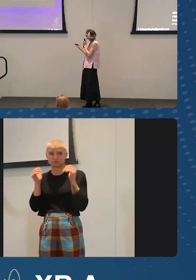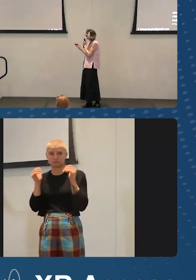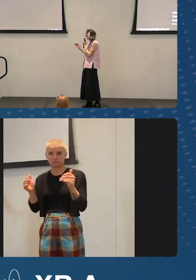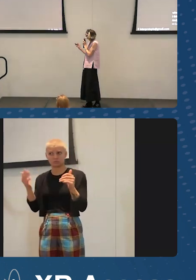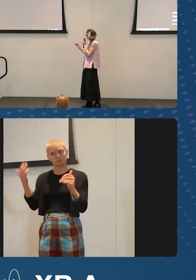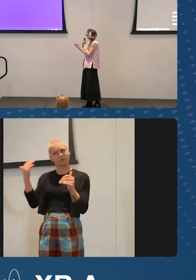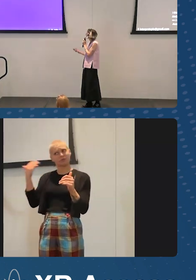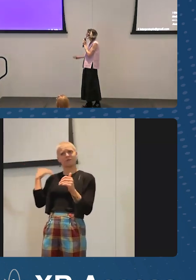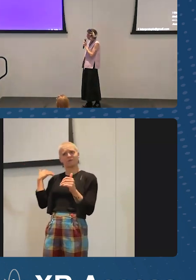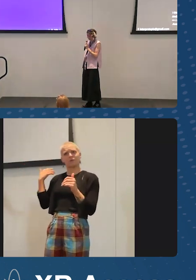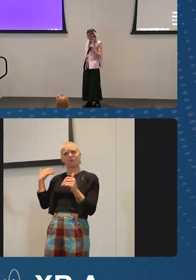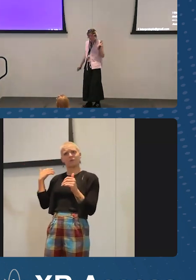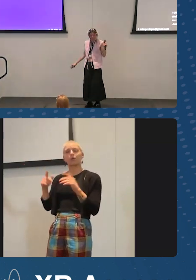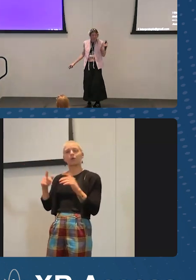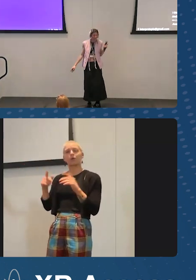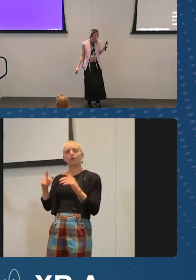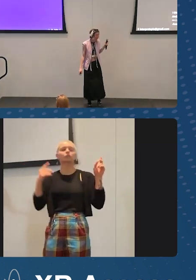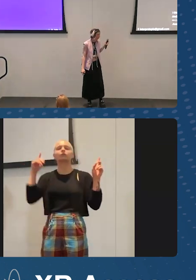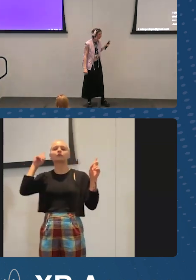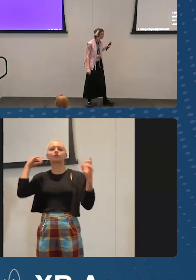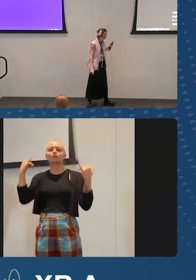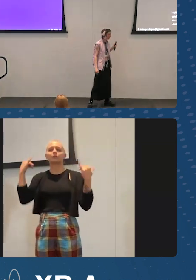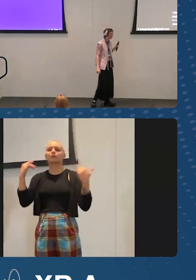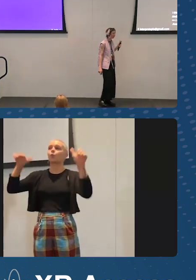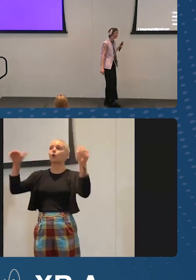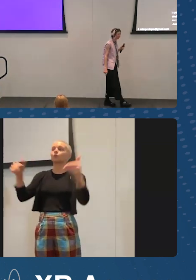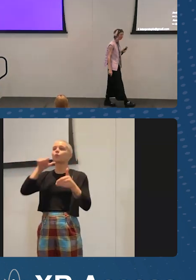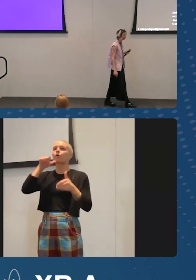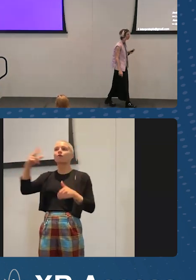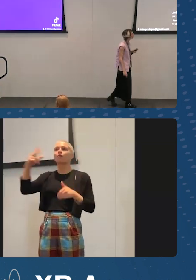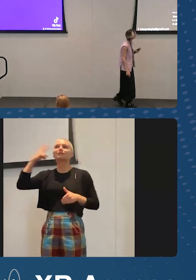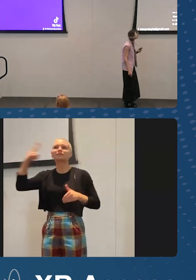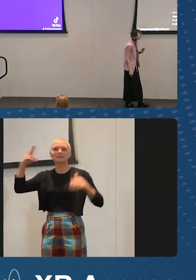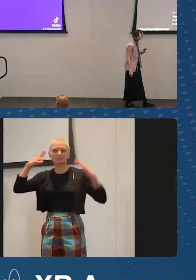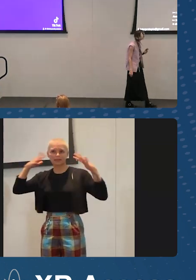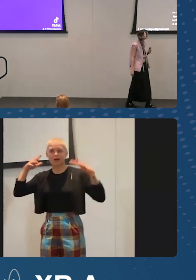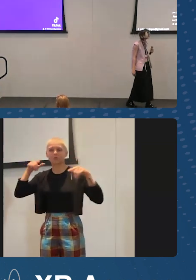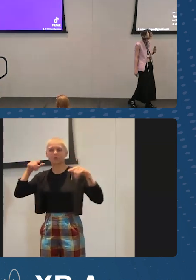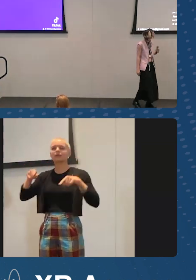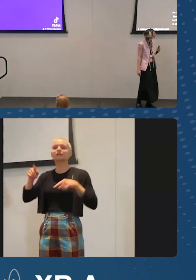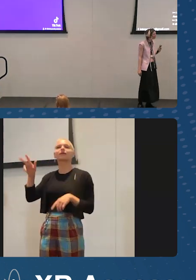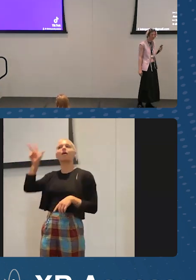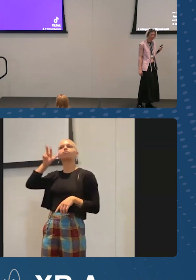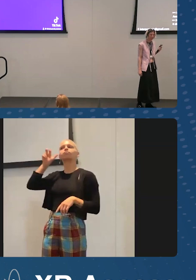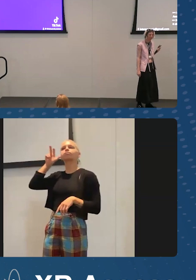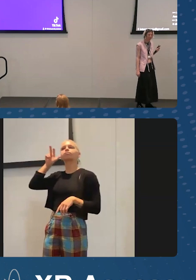before. No. Welcome There we go. To Unseen Sound, an audio-only